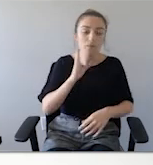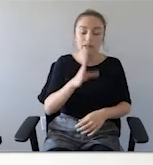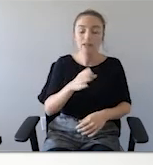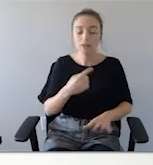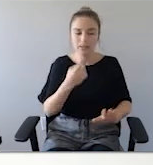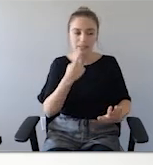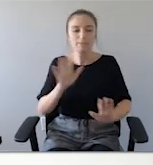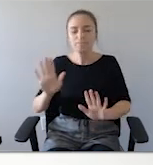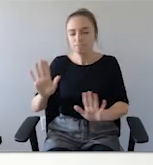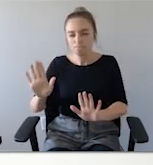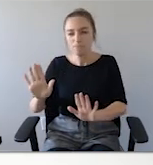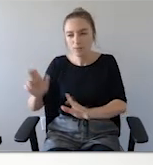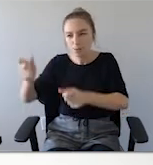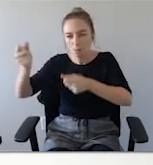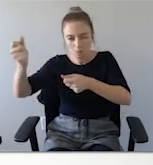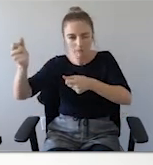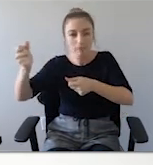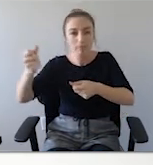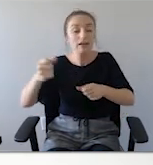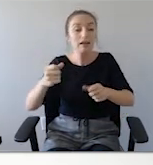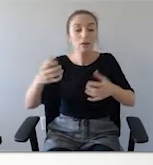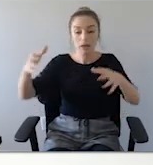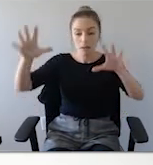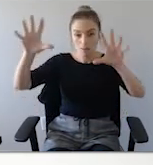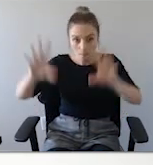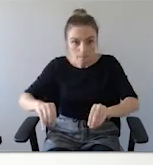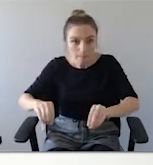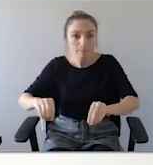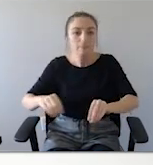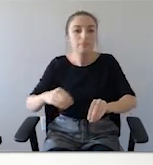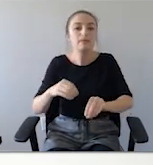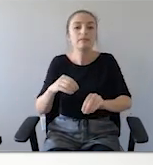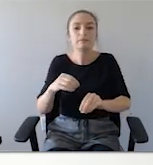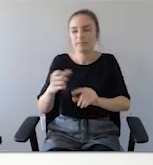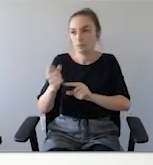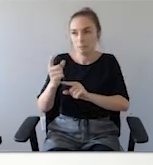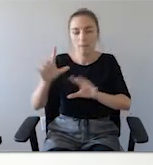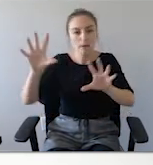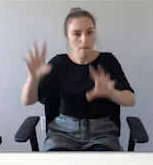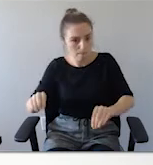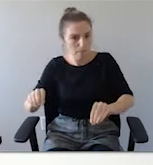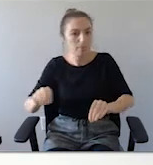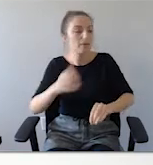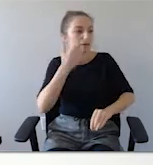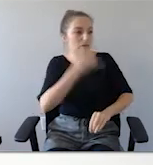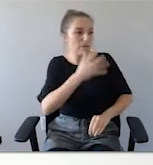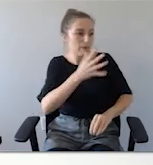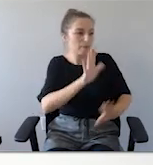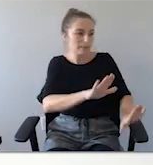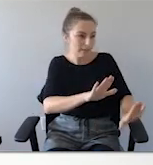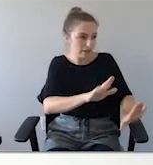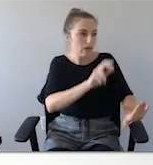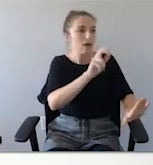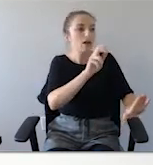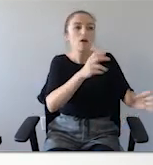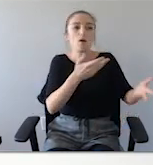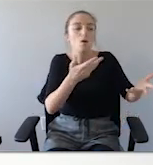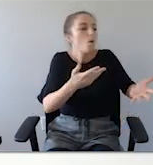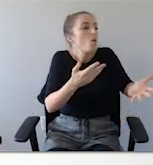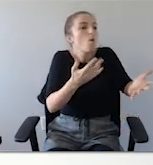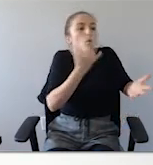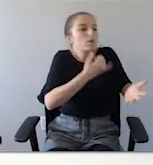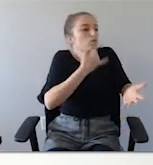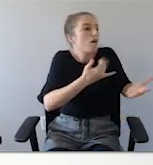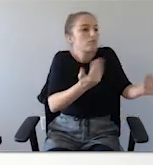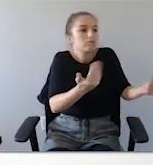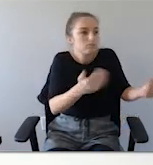offline. I called mom, and I'm like, what is going on? And so we talked about it, and I said, okay, you need to give this responsibility to me, because you